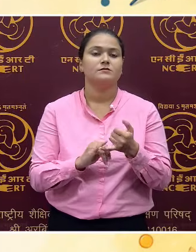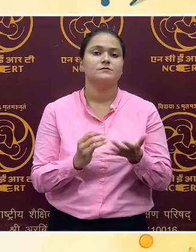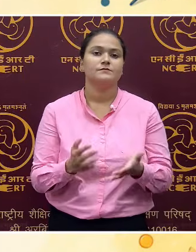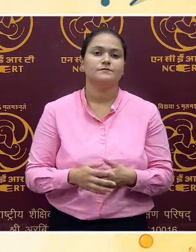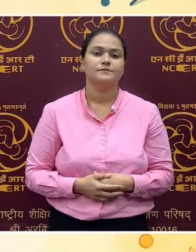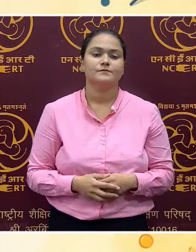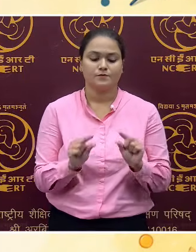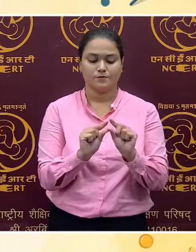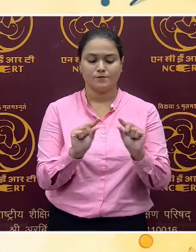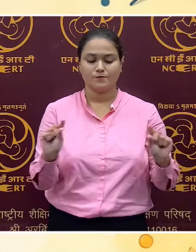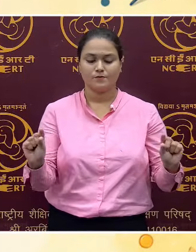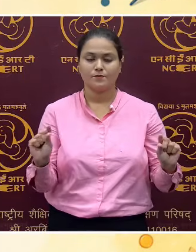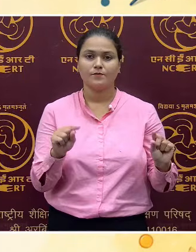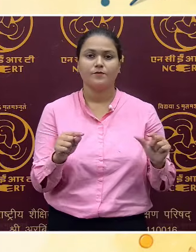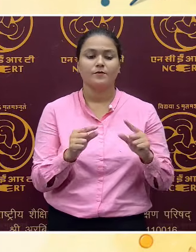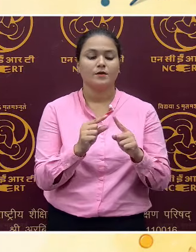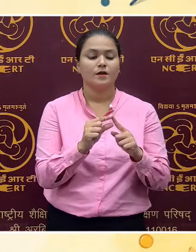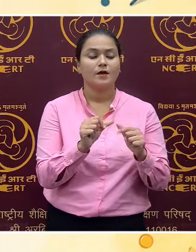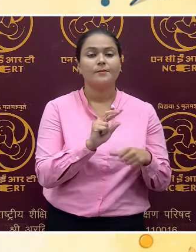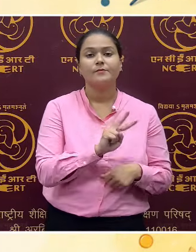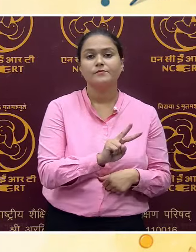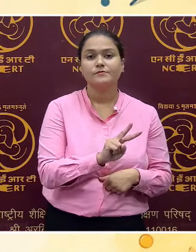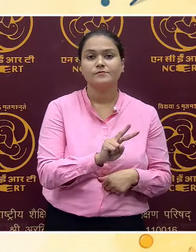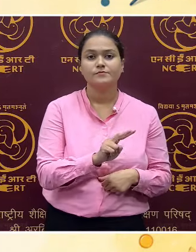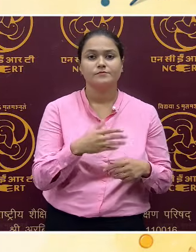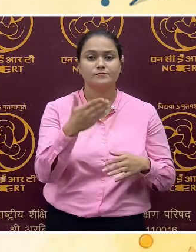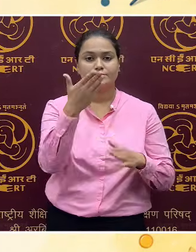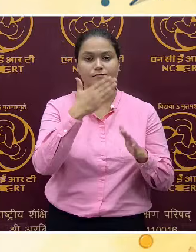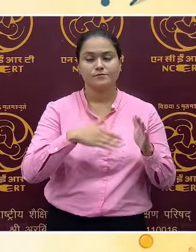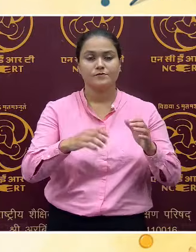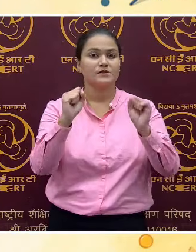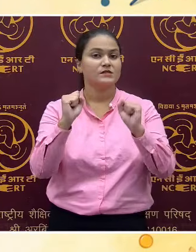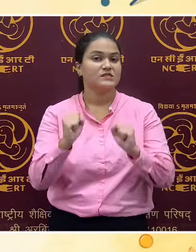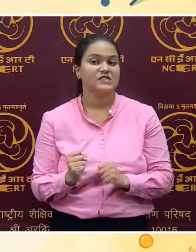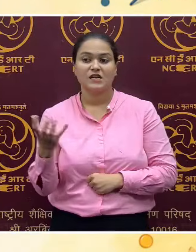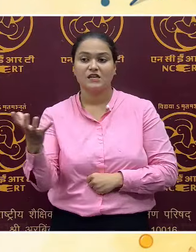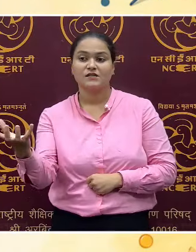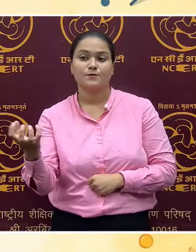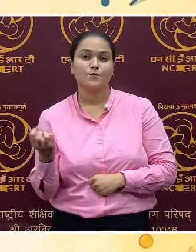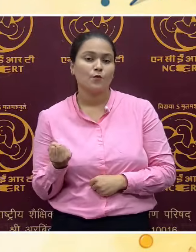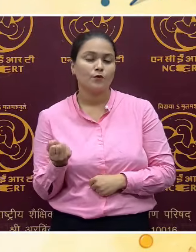the sentence in passive voice is the chair had been bought by Edward.